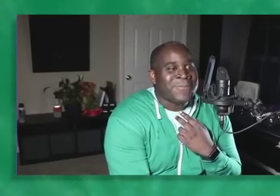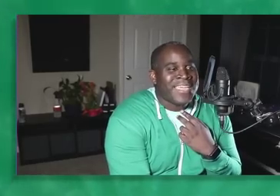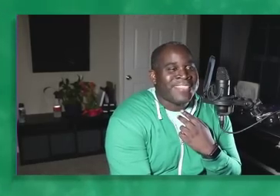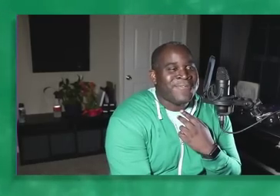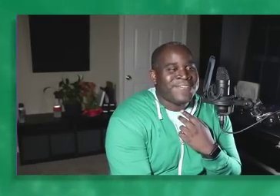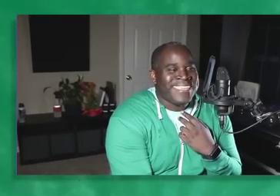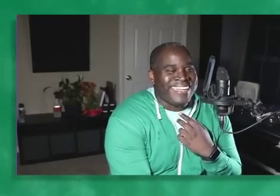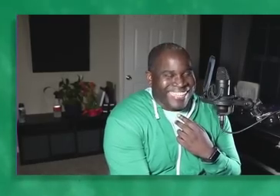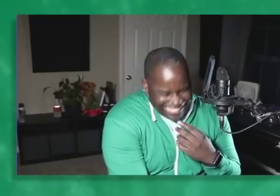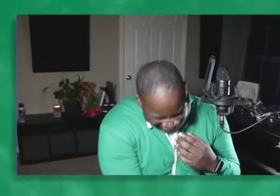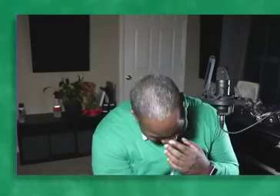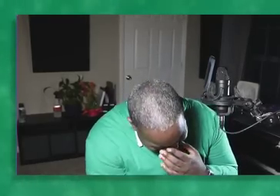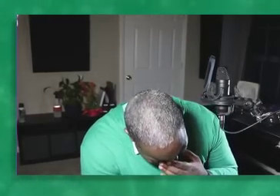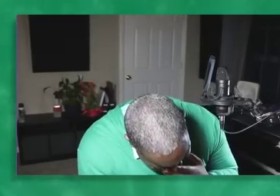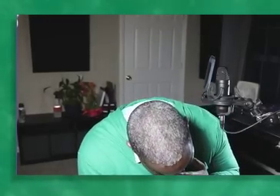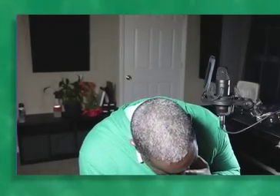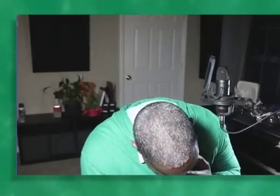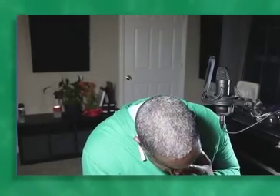Oh, that's 15.